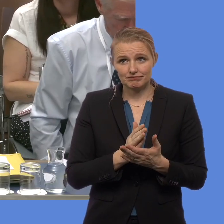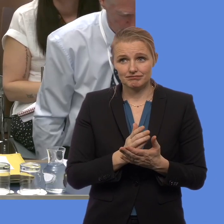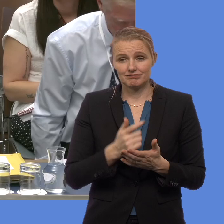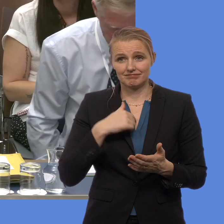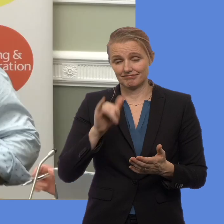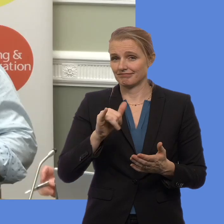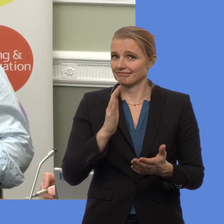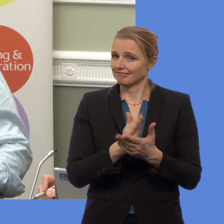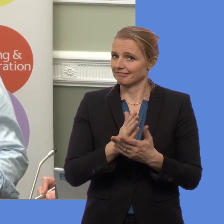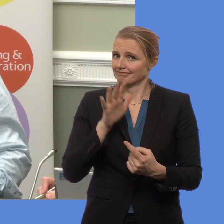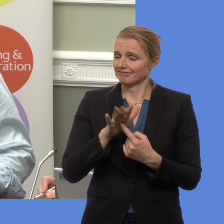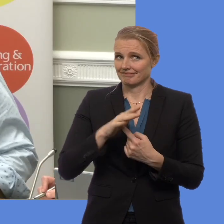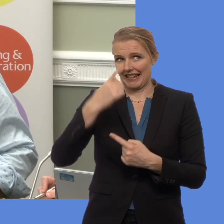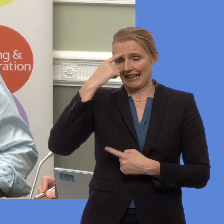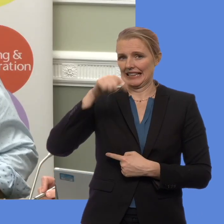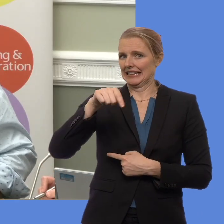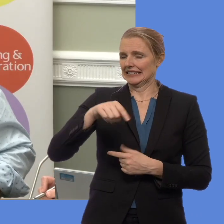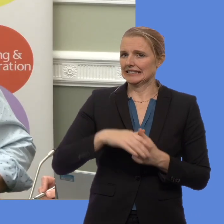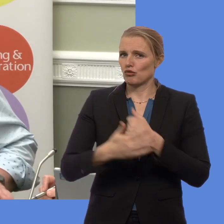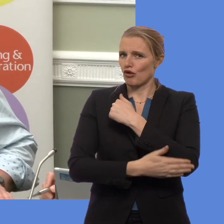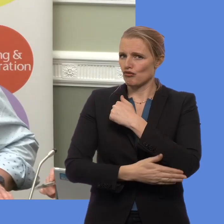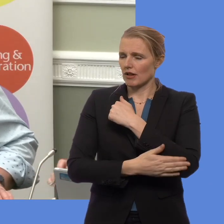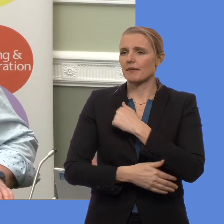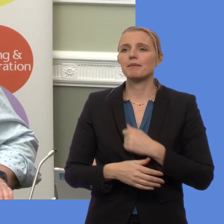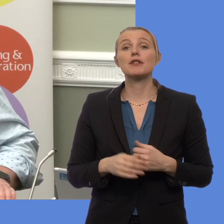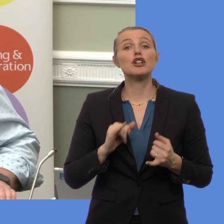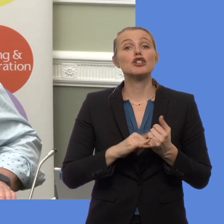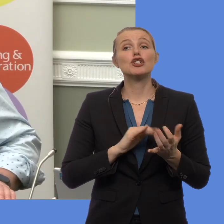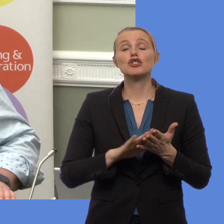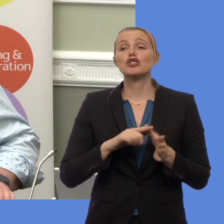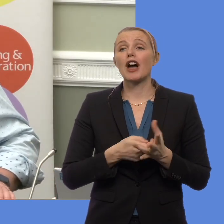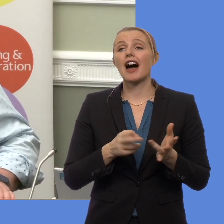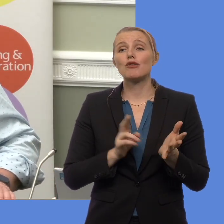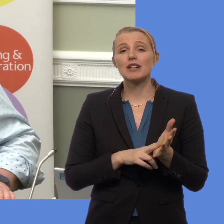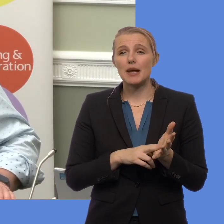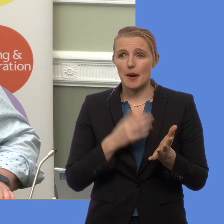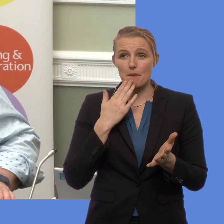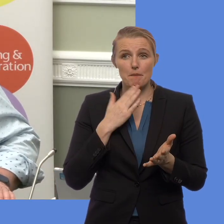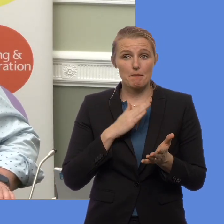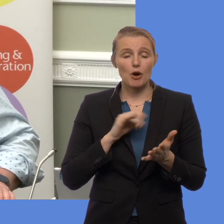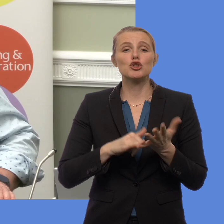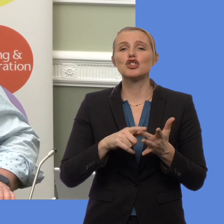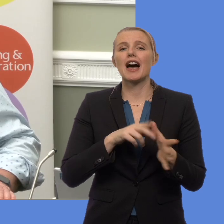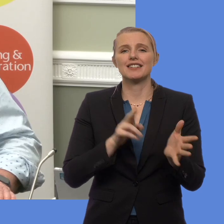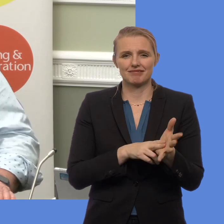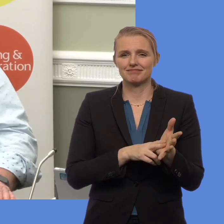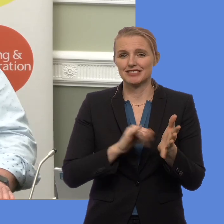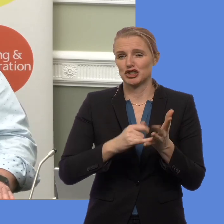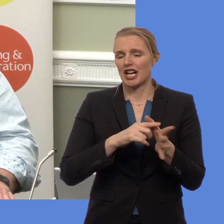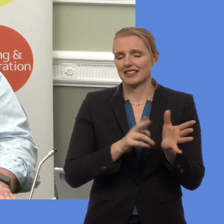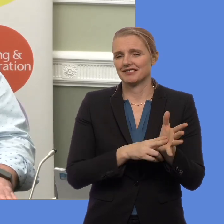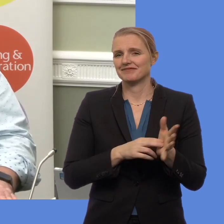Yeah, thank you. So, Sean, I'm going to you there, Sean. So if I could ask you, Sean, just to be as succinct as possible, please. Thank you.